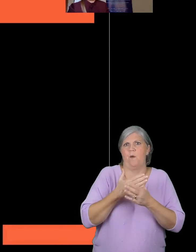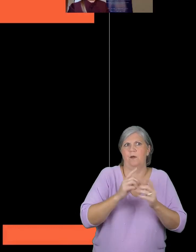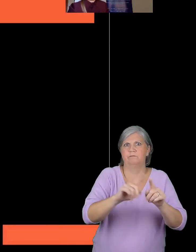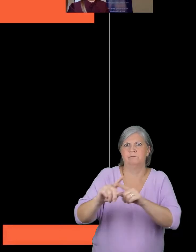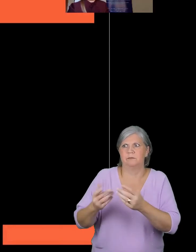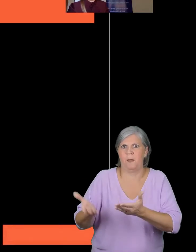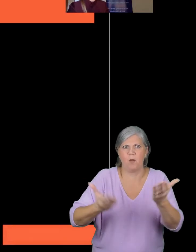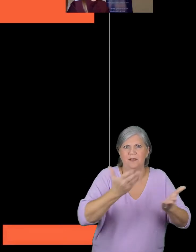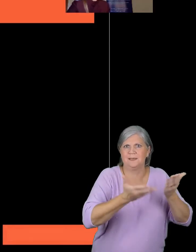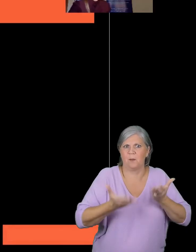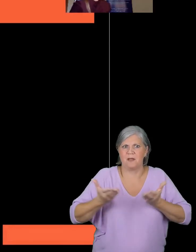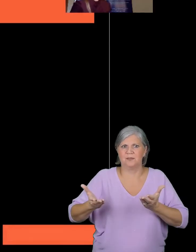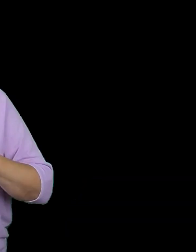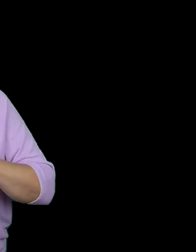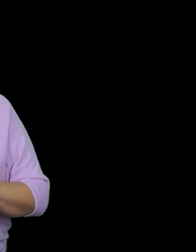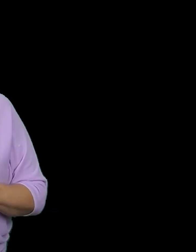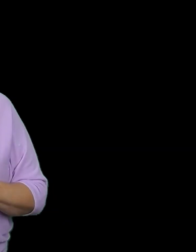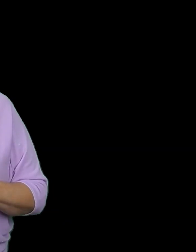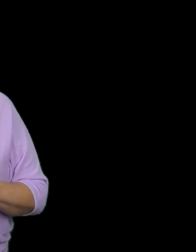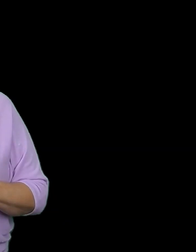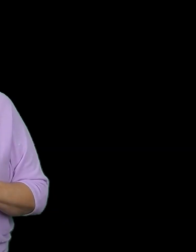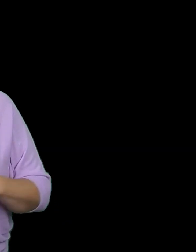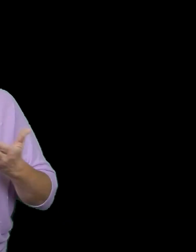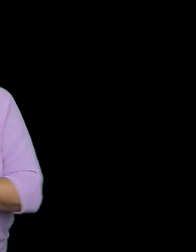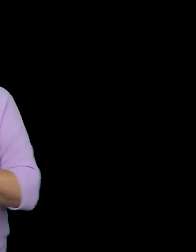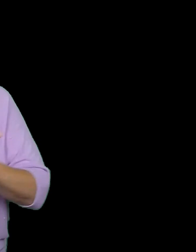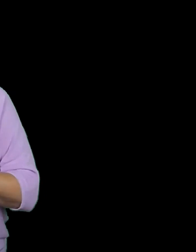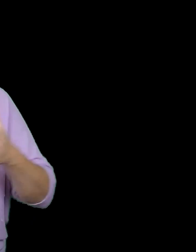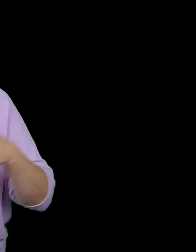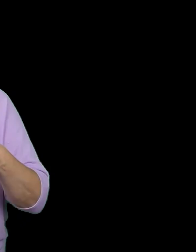generally findings, what comes next.